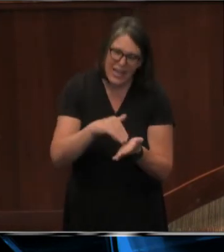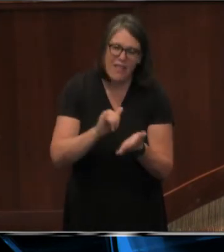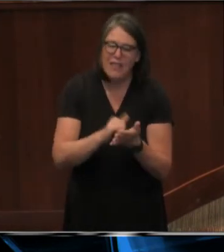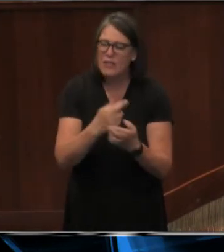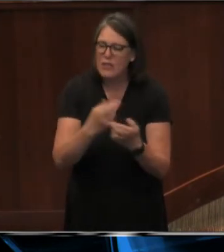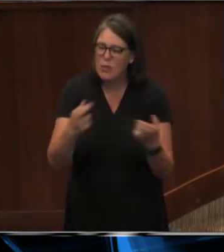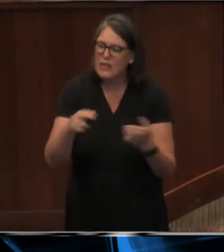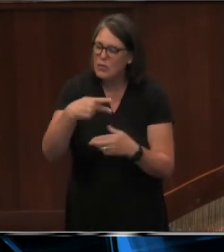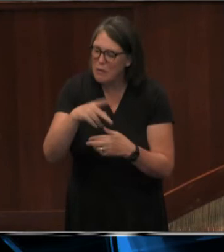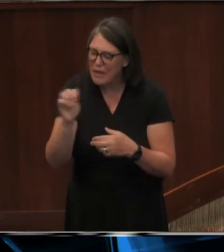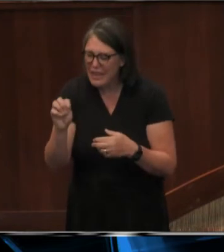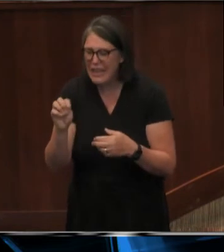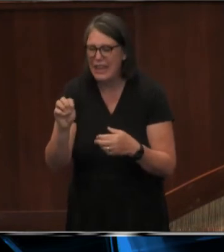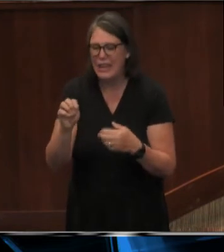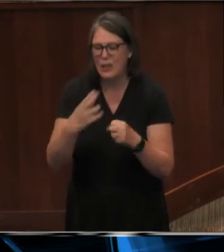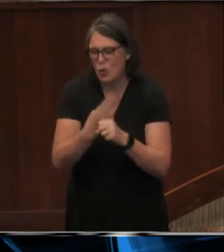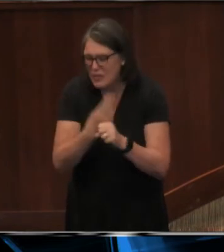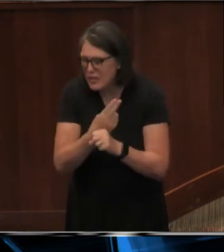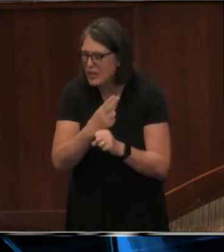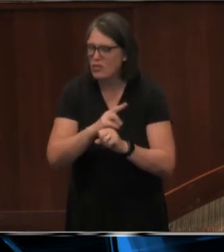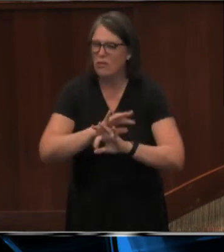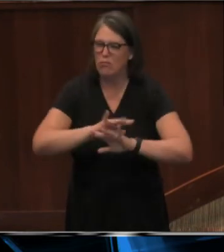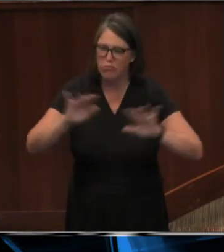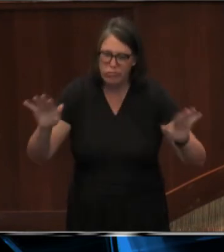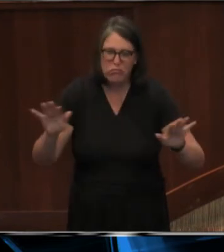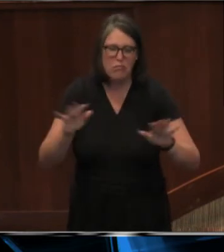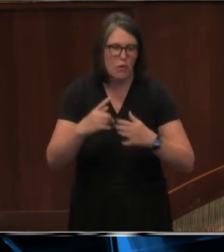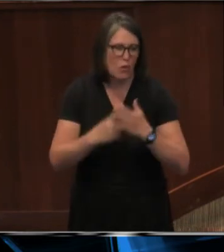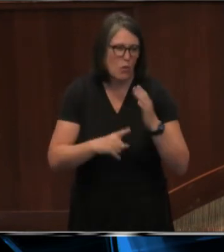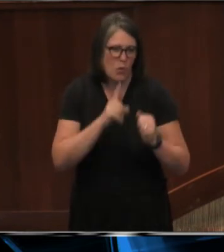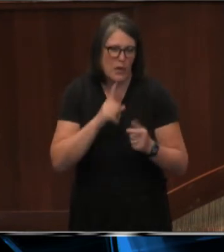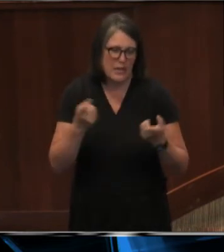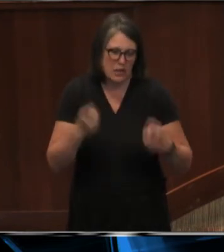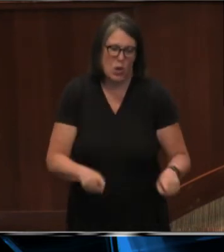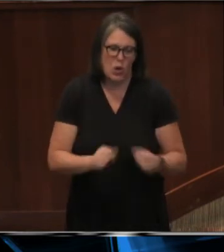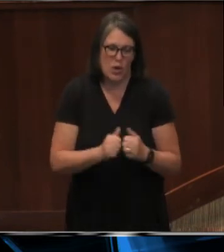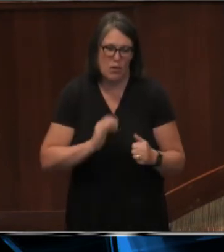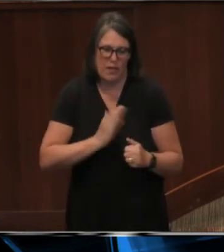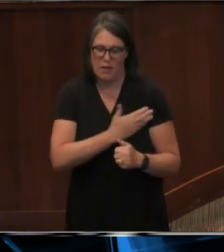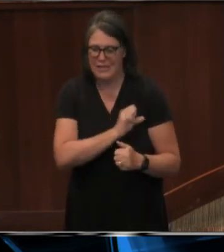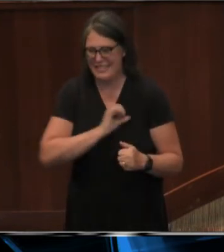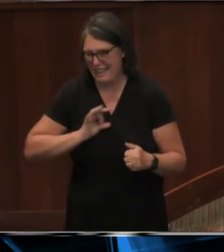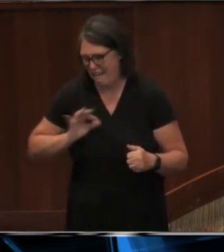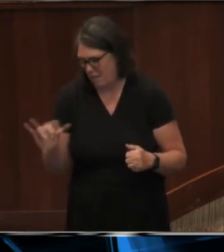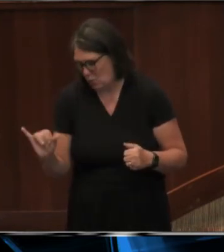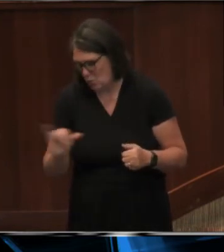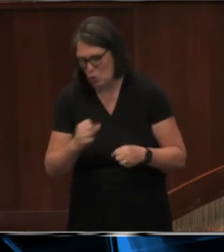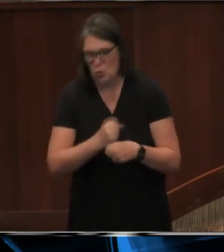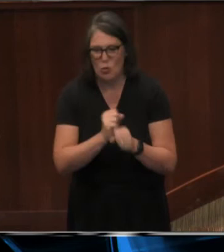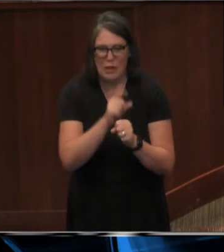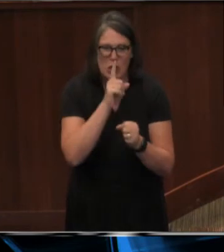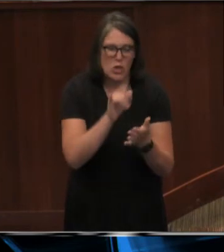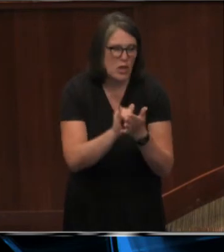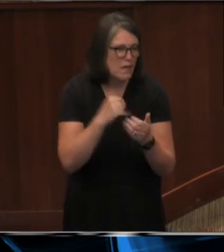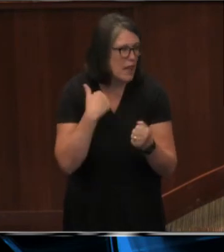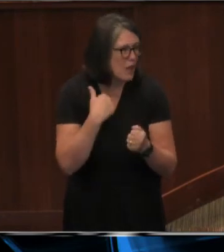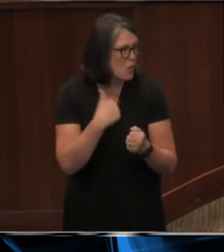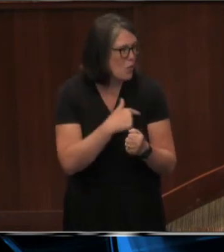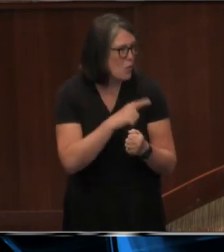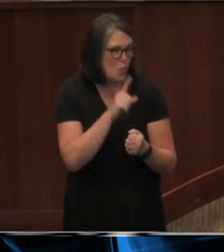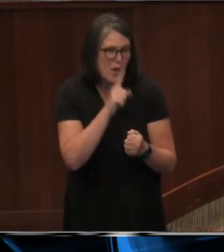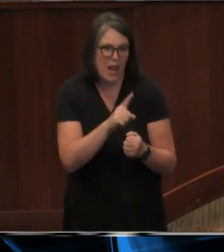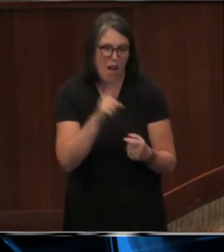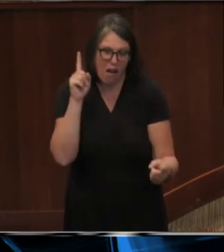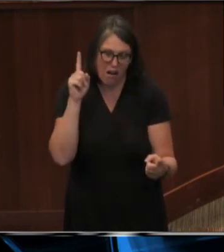utilization, PPE, and what is occurring with our staffing to make sure that we are mitigating